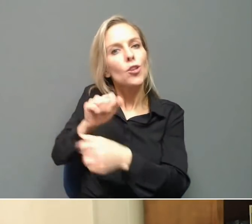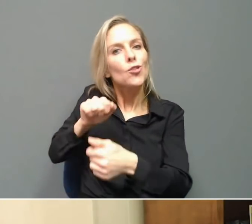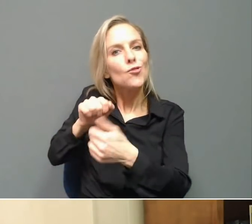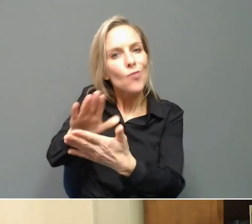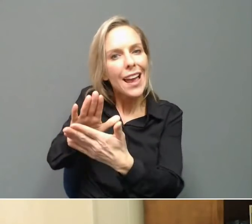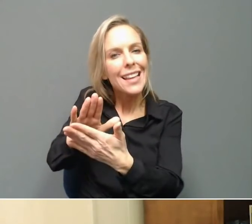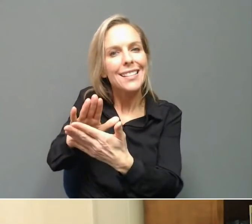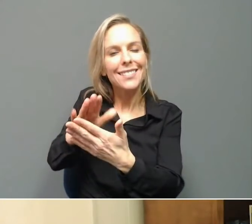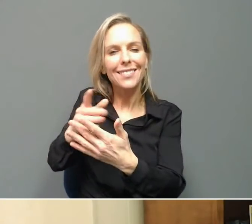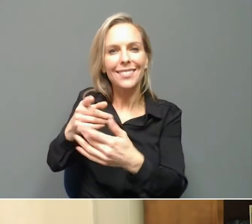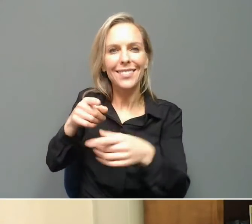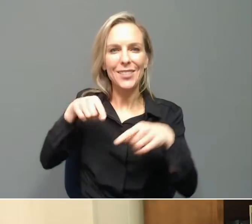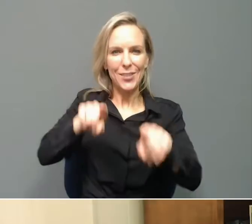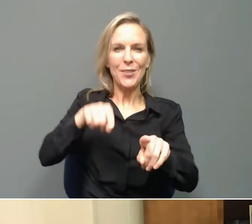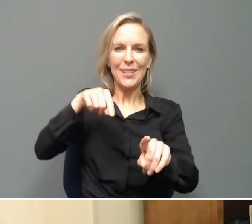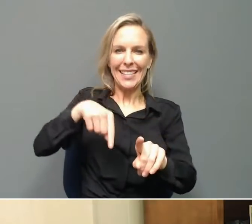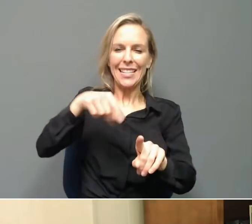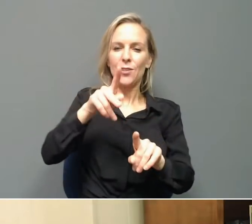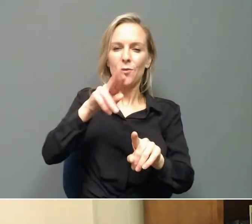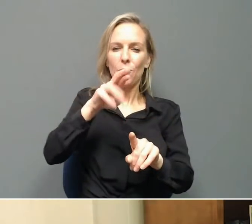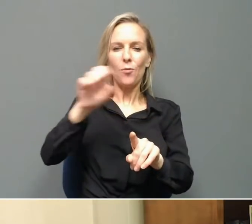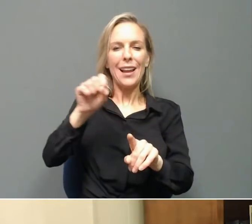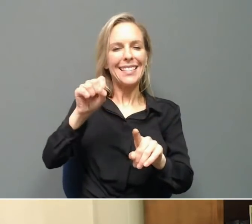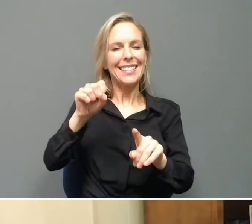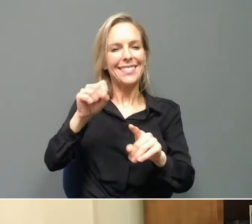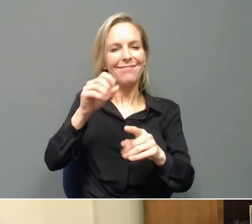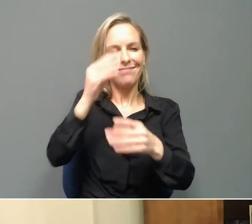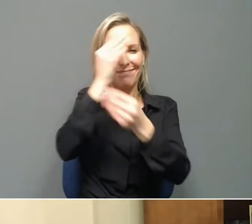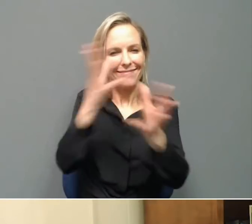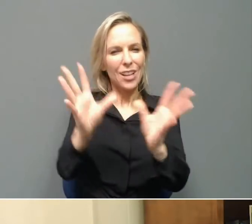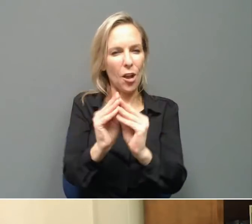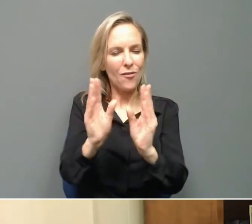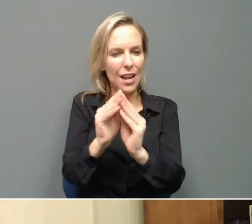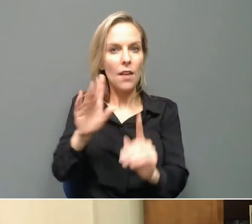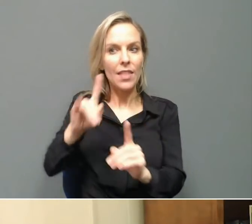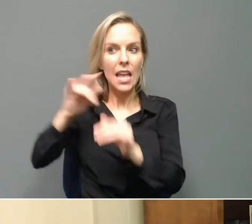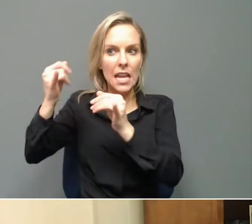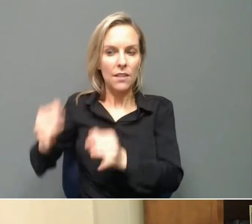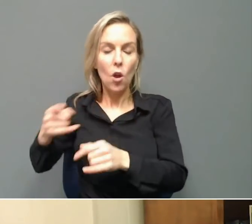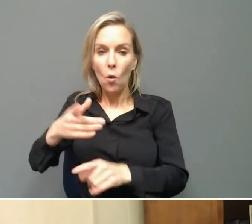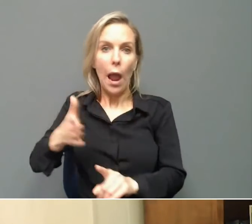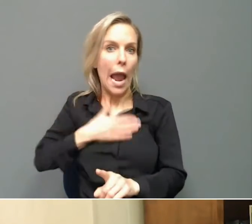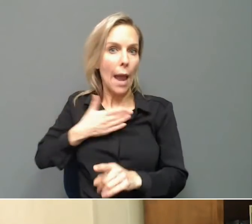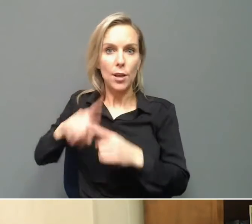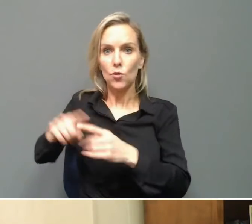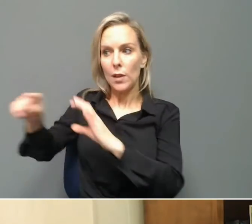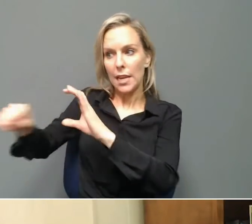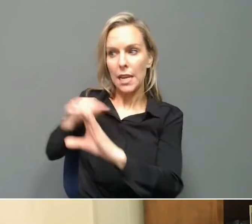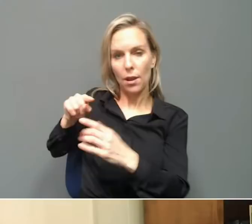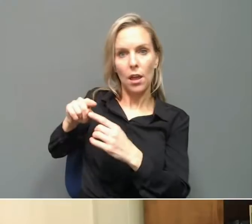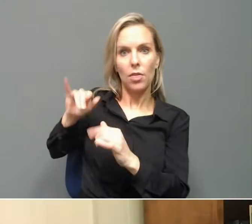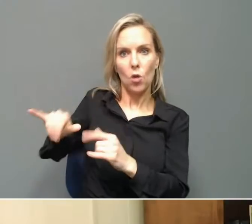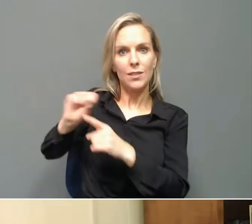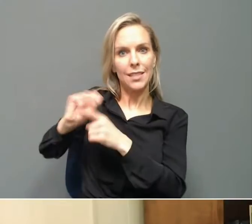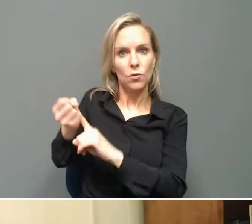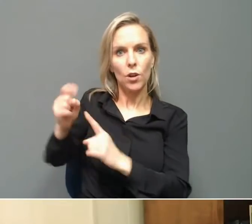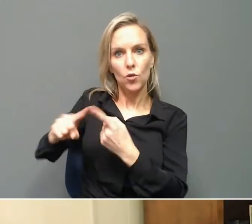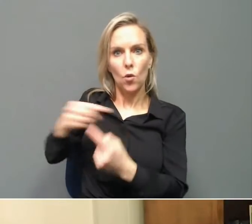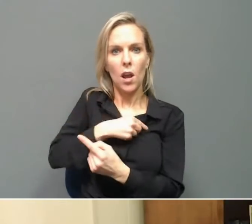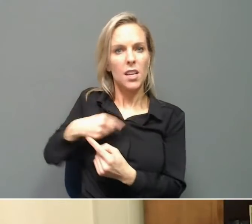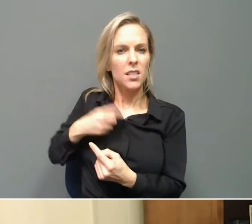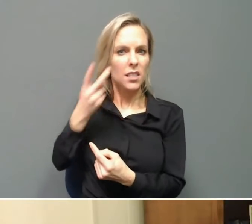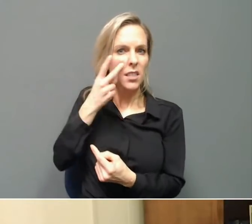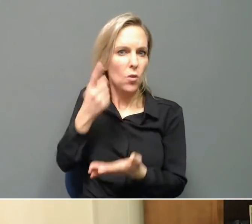press conference an individual claimant. We're happy for you to send those to us, and we'll see what's going on. It sounds